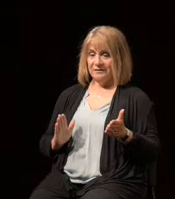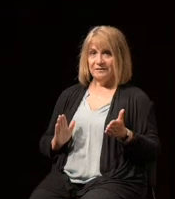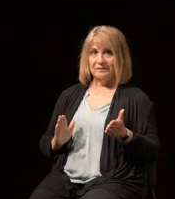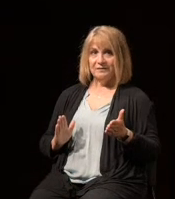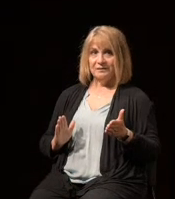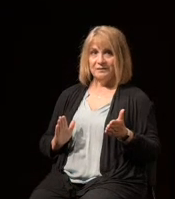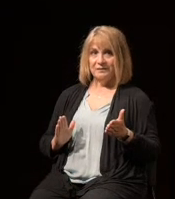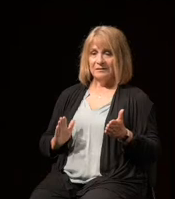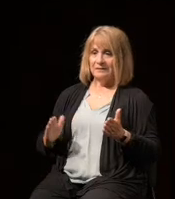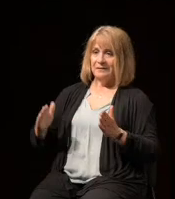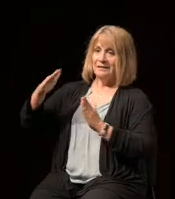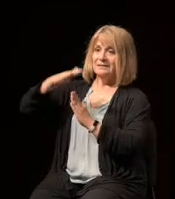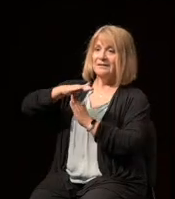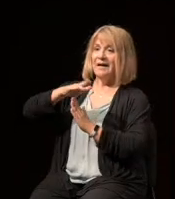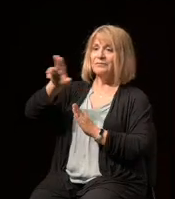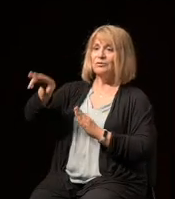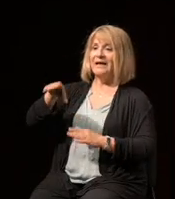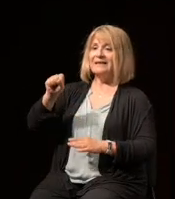top US companies,